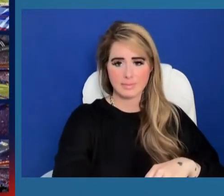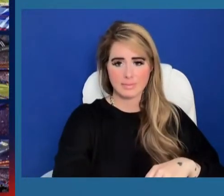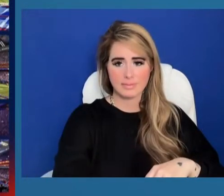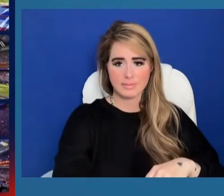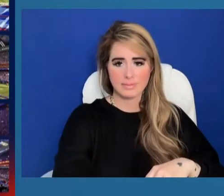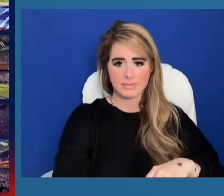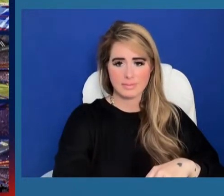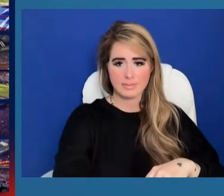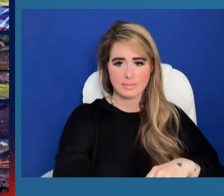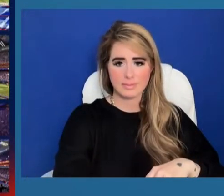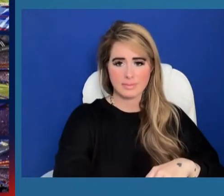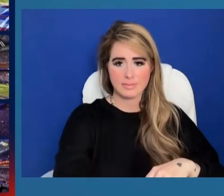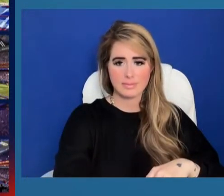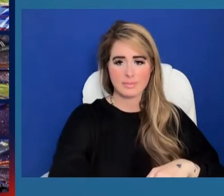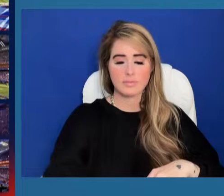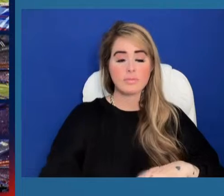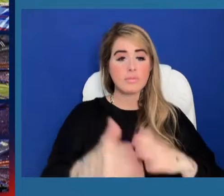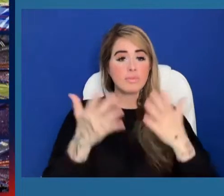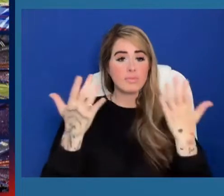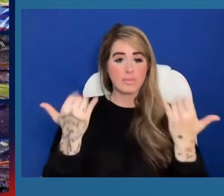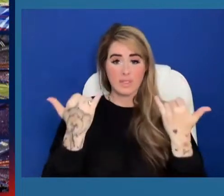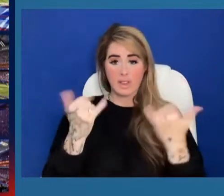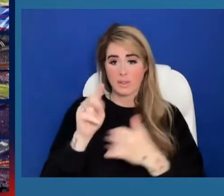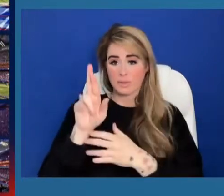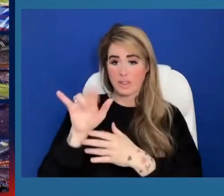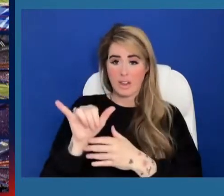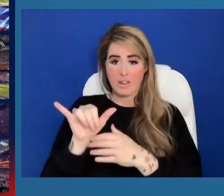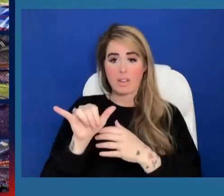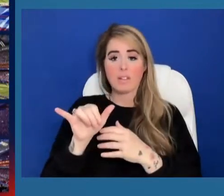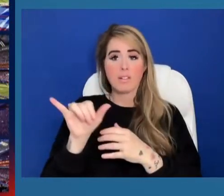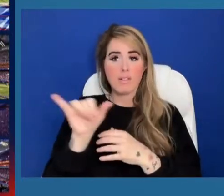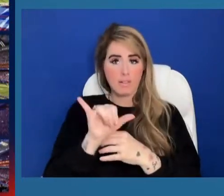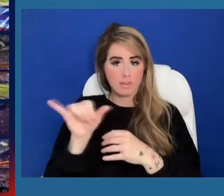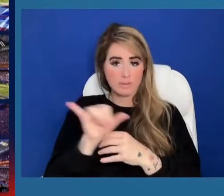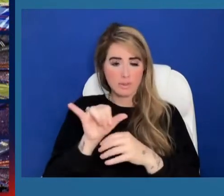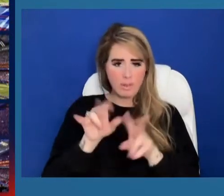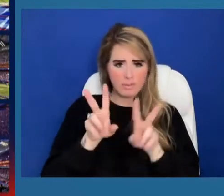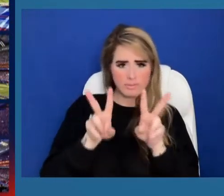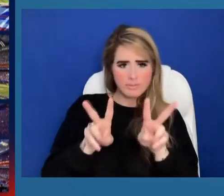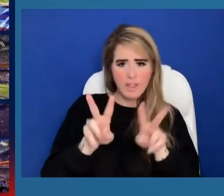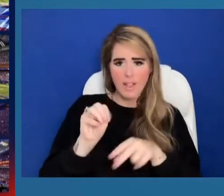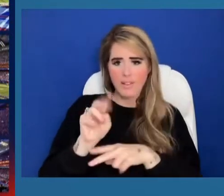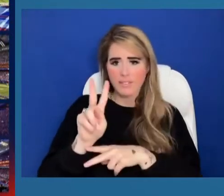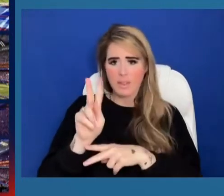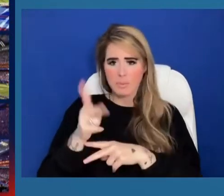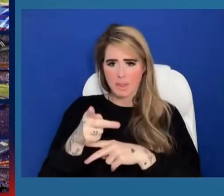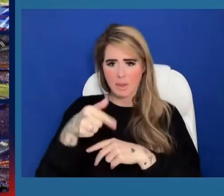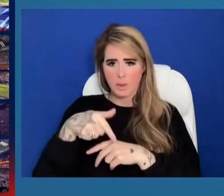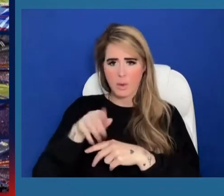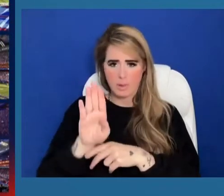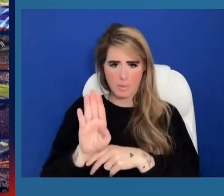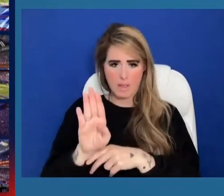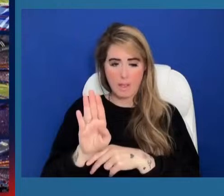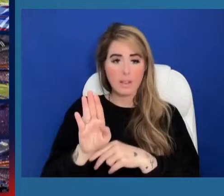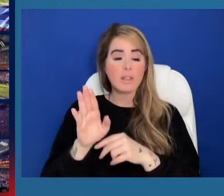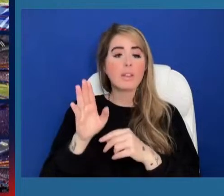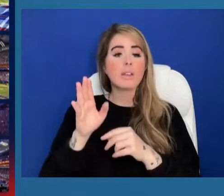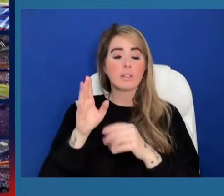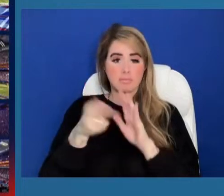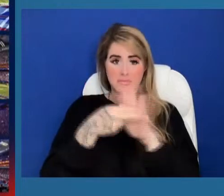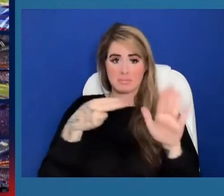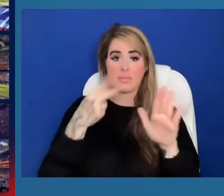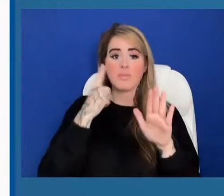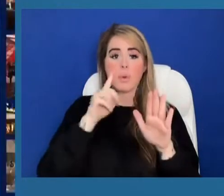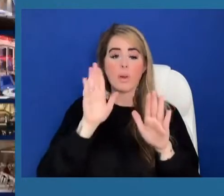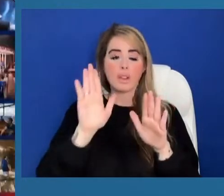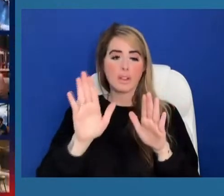Terry also got to add overseeing the drafting of a now MVP quarterback to his list of accomplishments once Josh Allen was